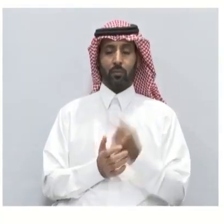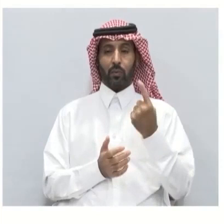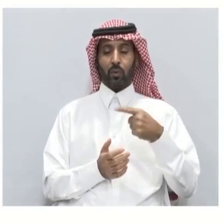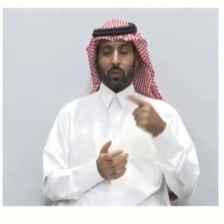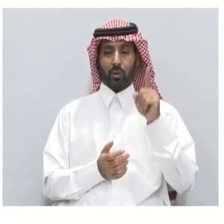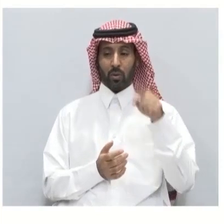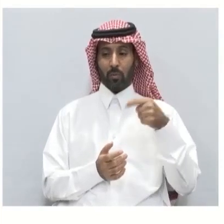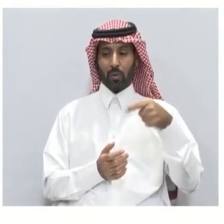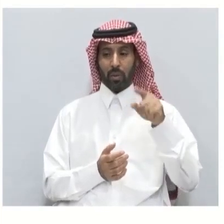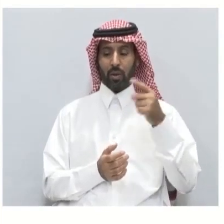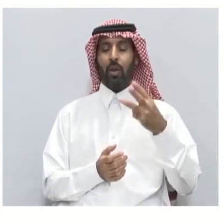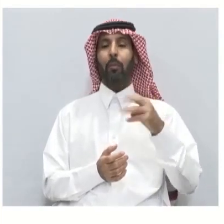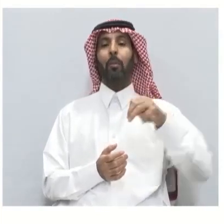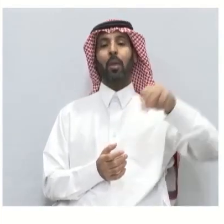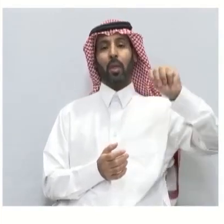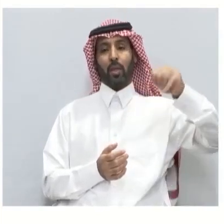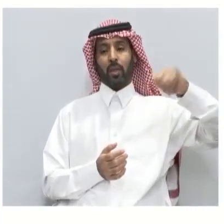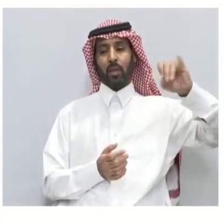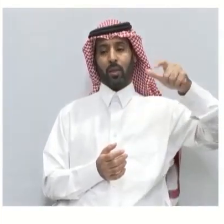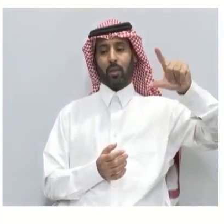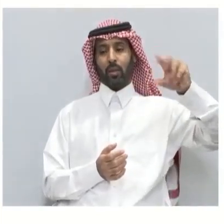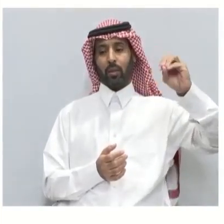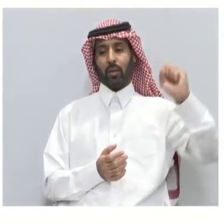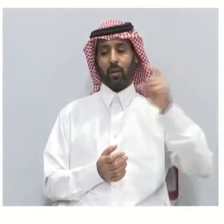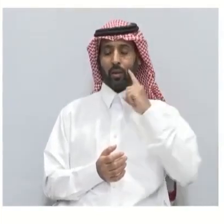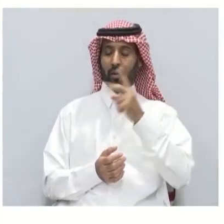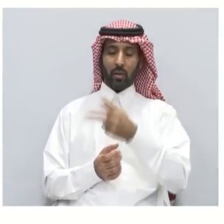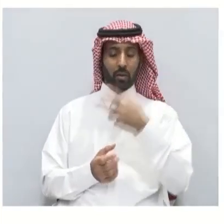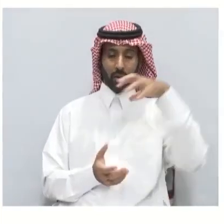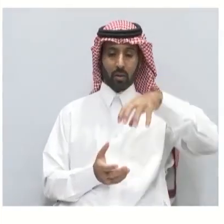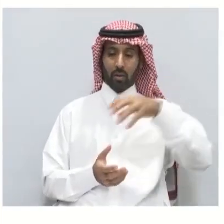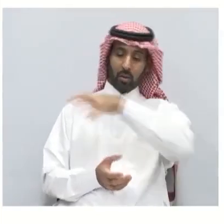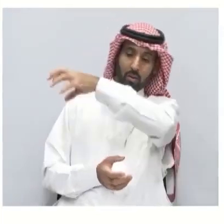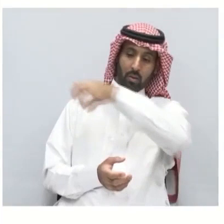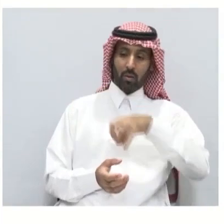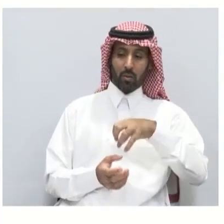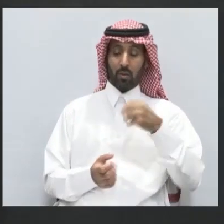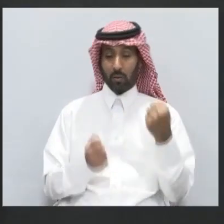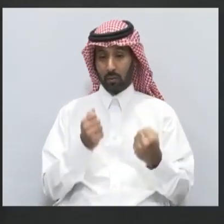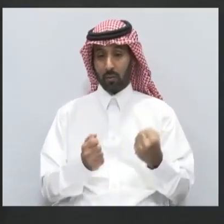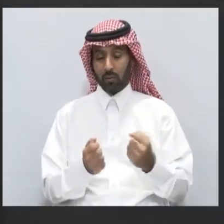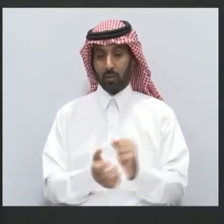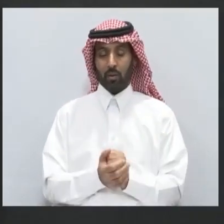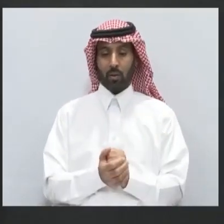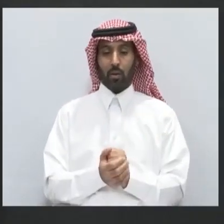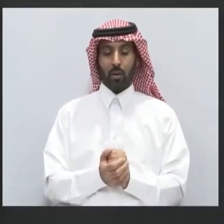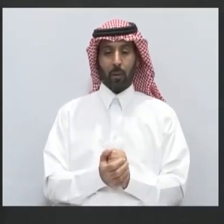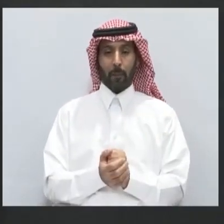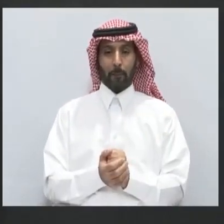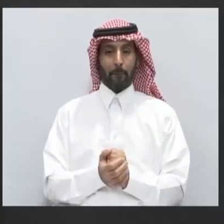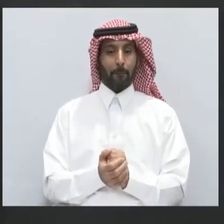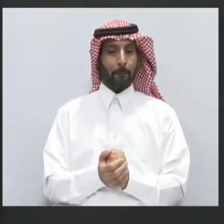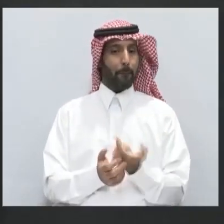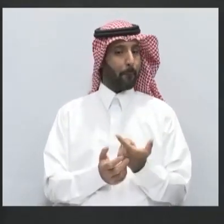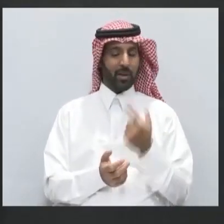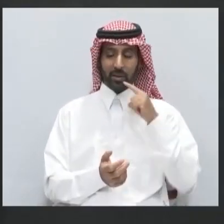what kind of car did they steal for the getaway car? For the getaway car, that car they're trying to escape in. What